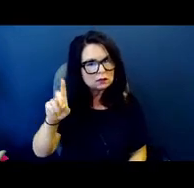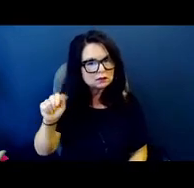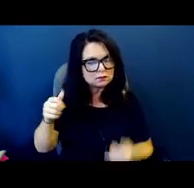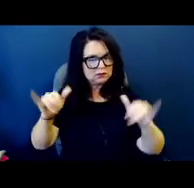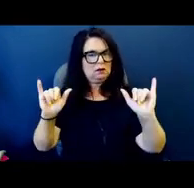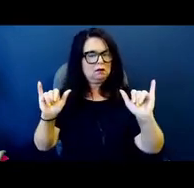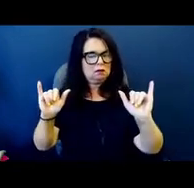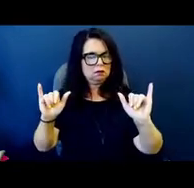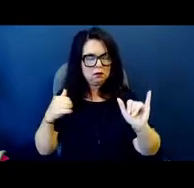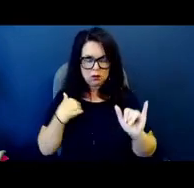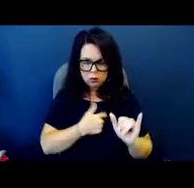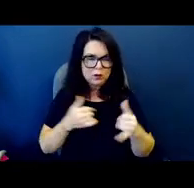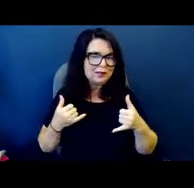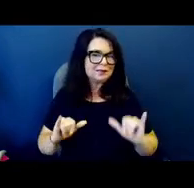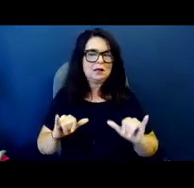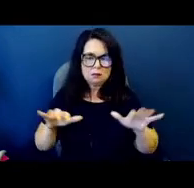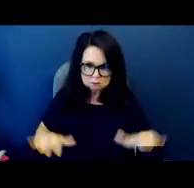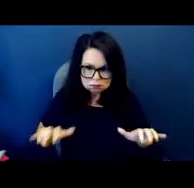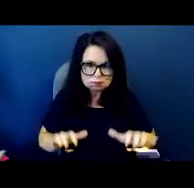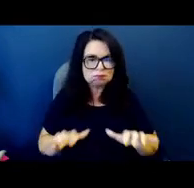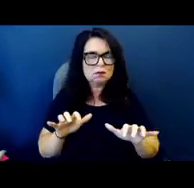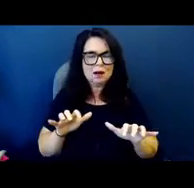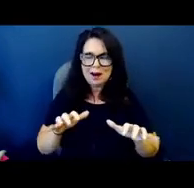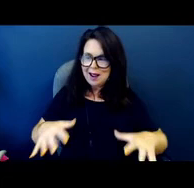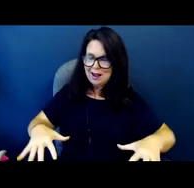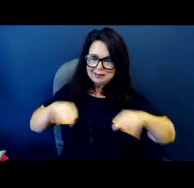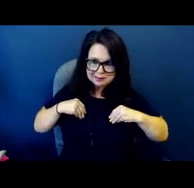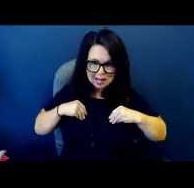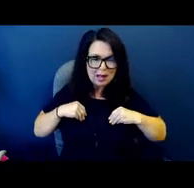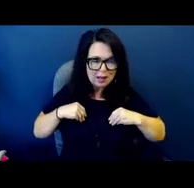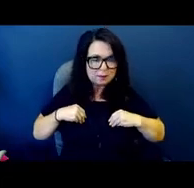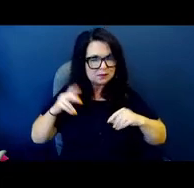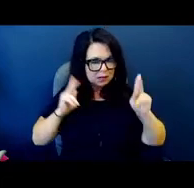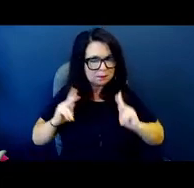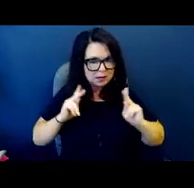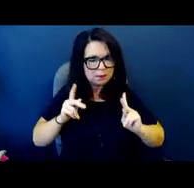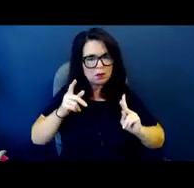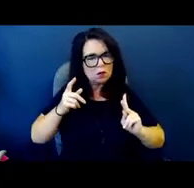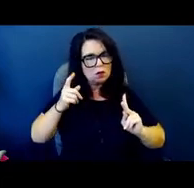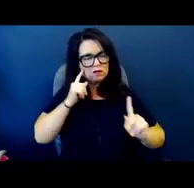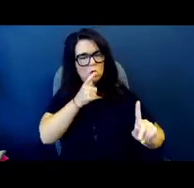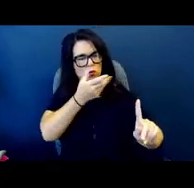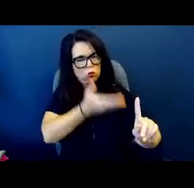to accept people for who they say they are and not